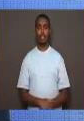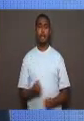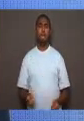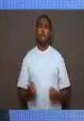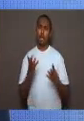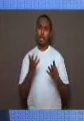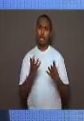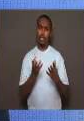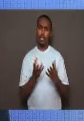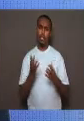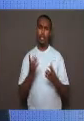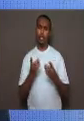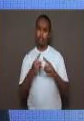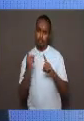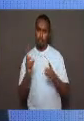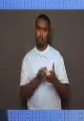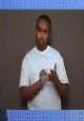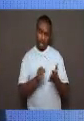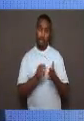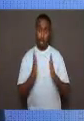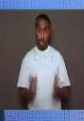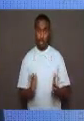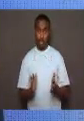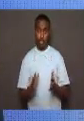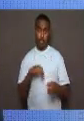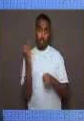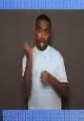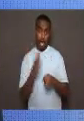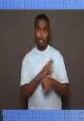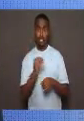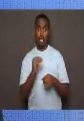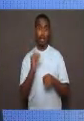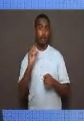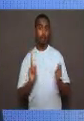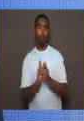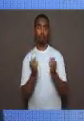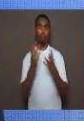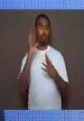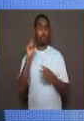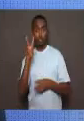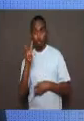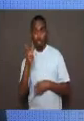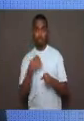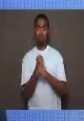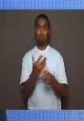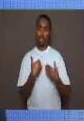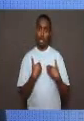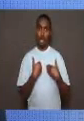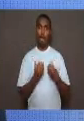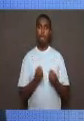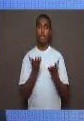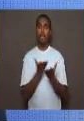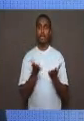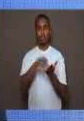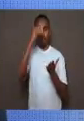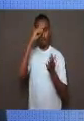Many different kinds of writers work in the arts and media. Let us learn more about